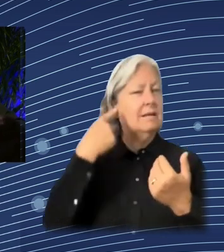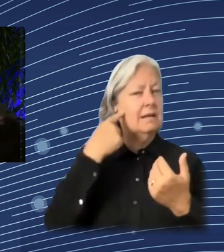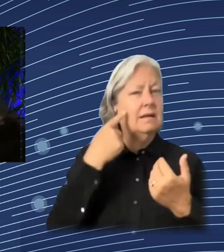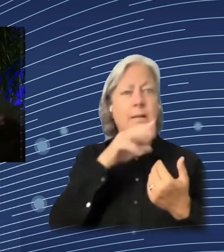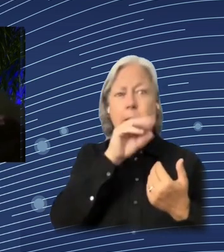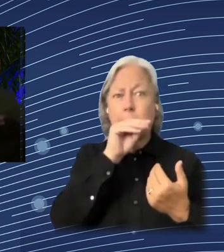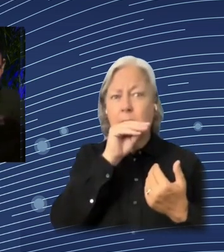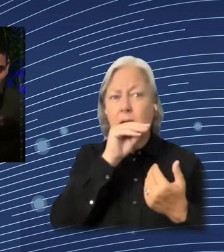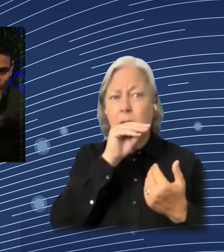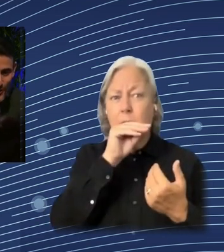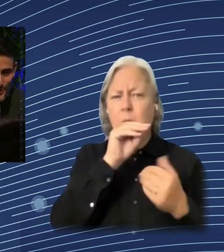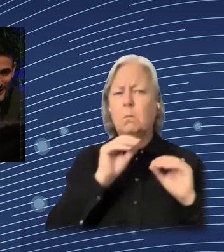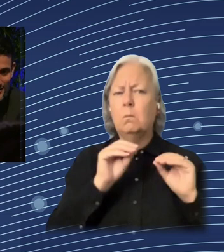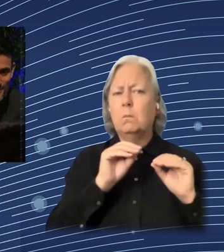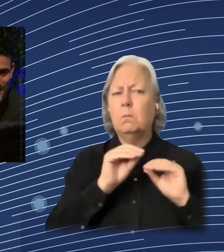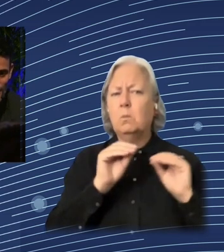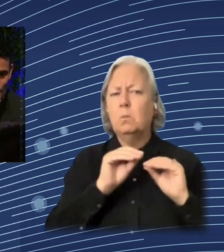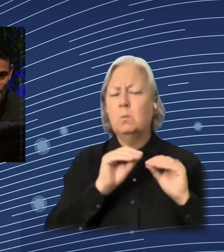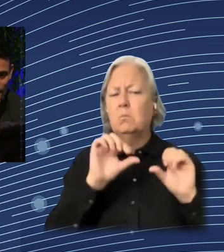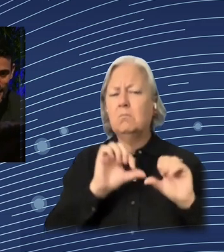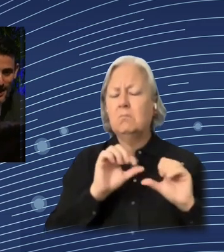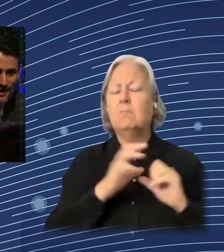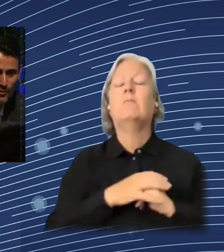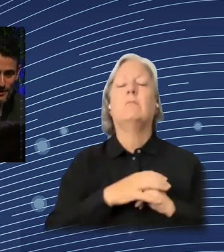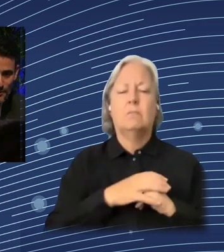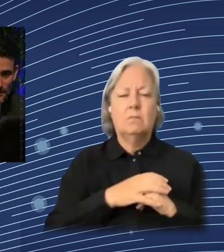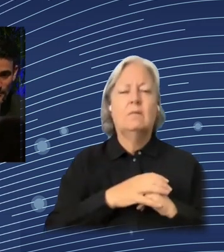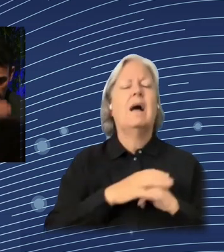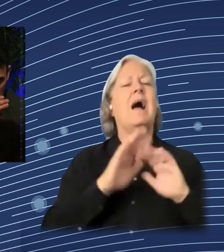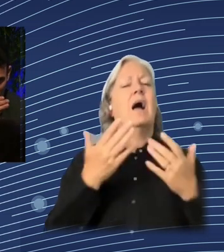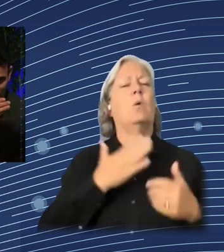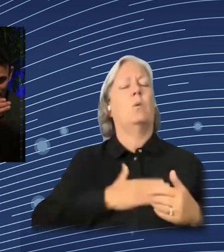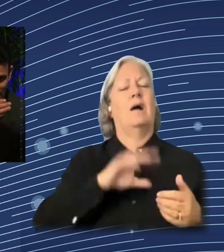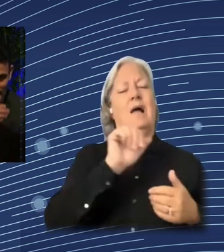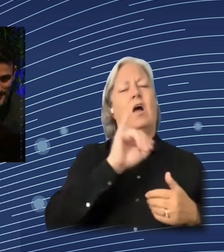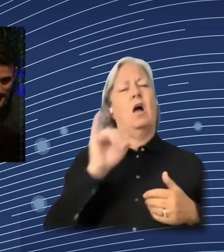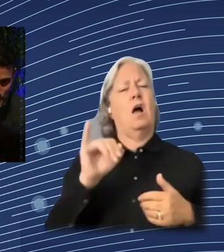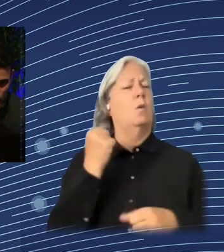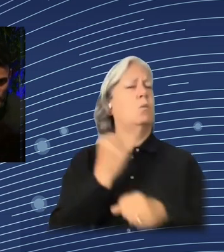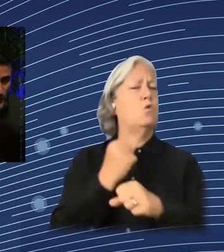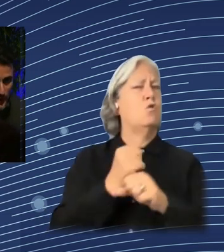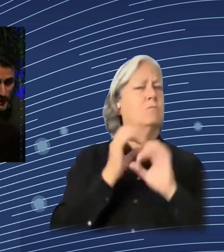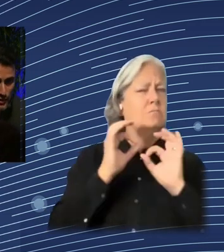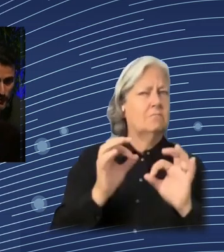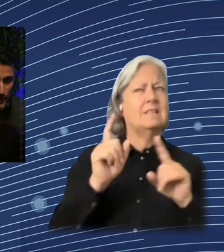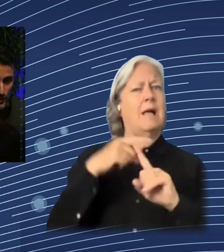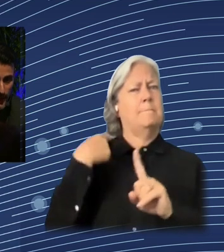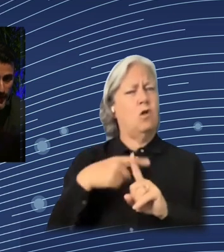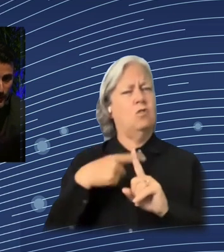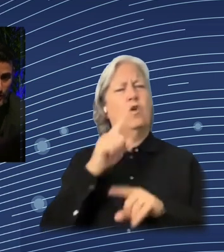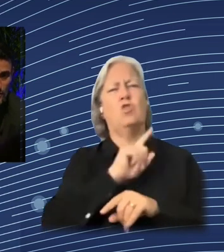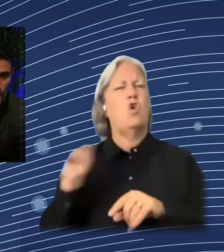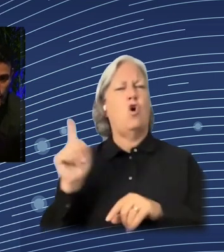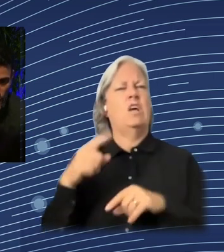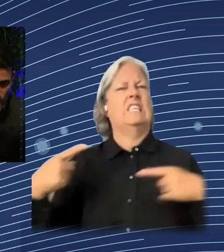Now it's gone. What do we need to make sure AI works for people and not against them? What do we need to make sure